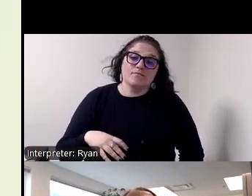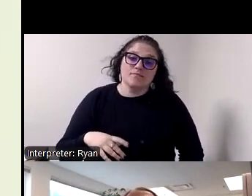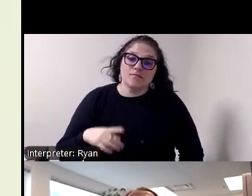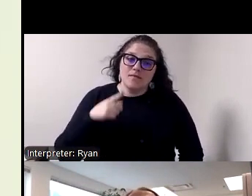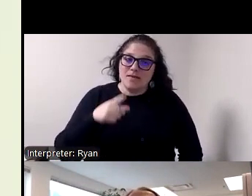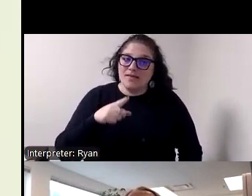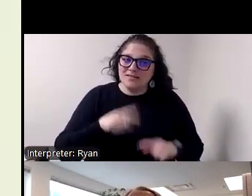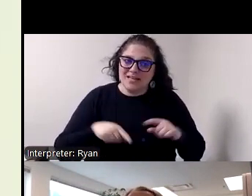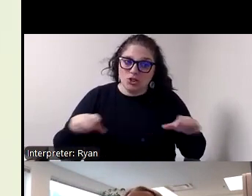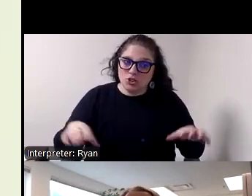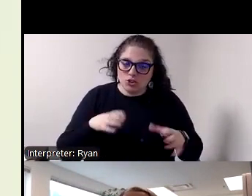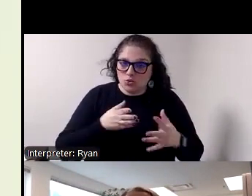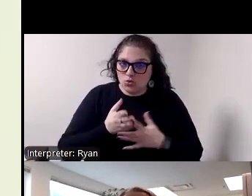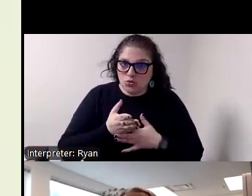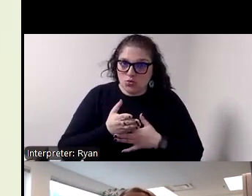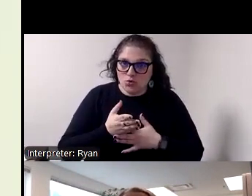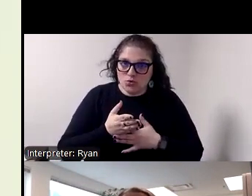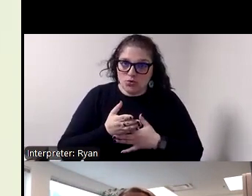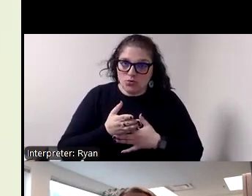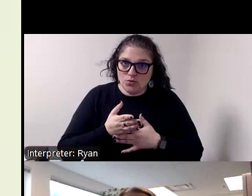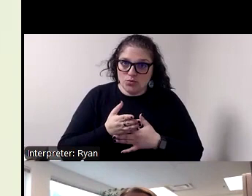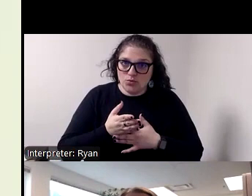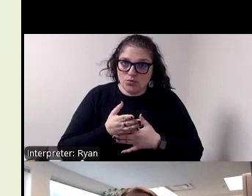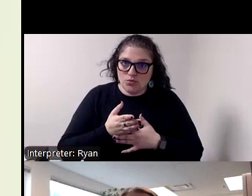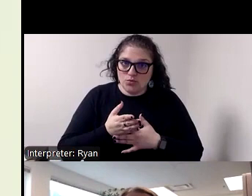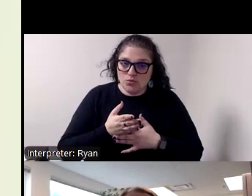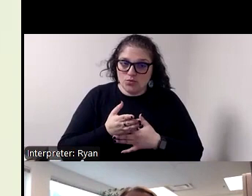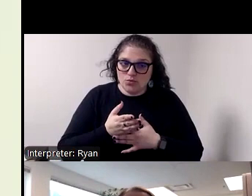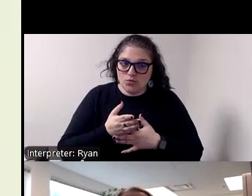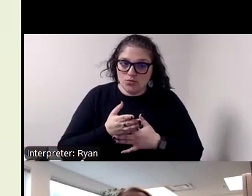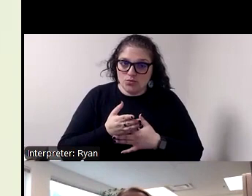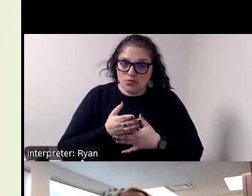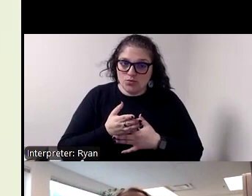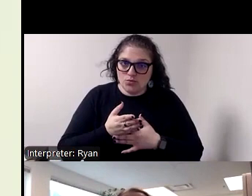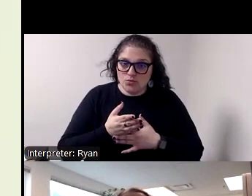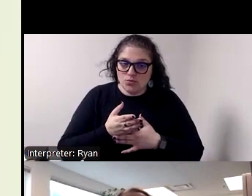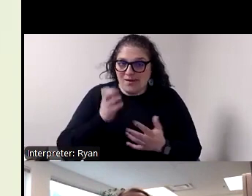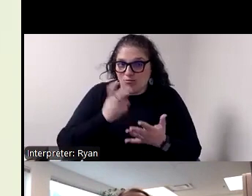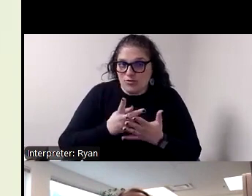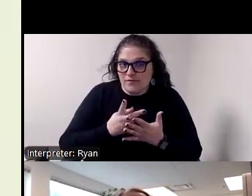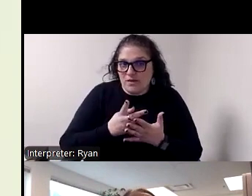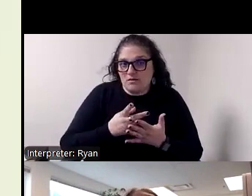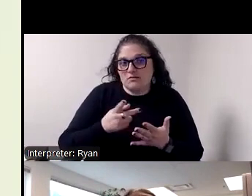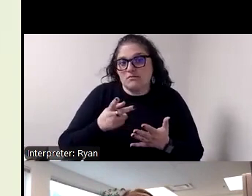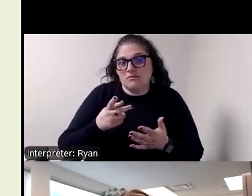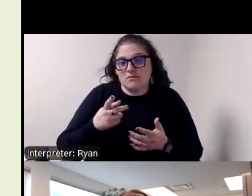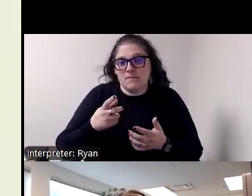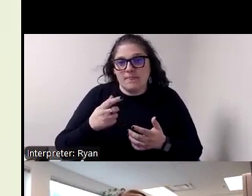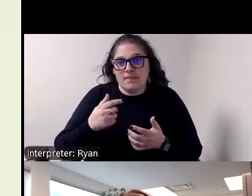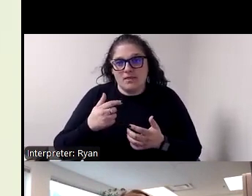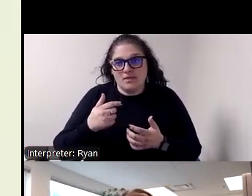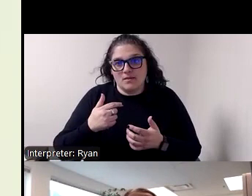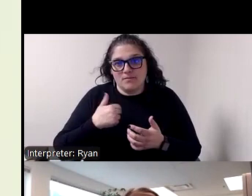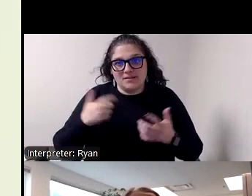really do through a walkthrough for approving a timesheet because I have already approved